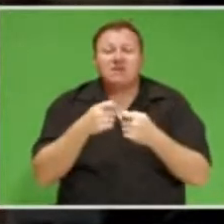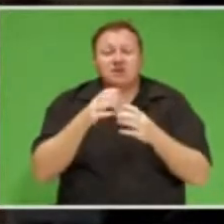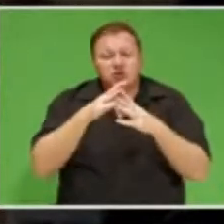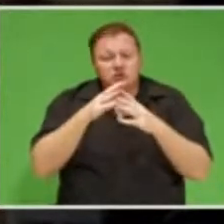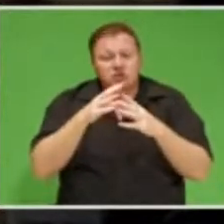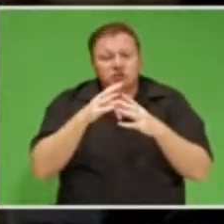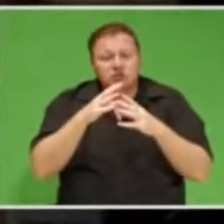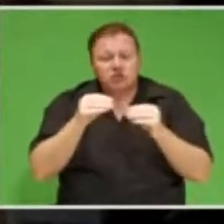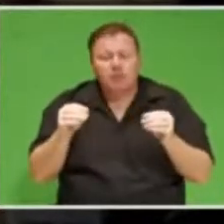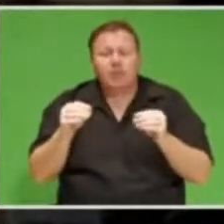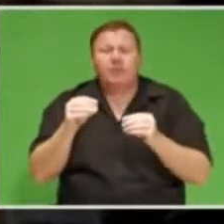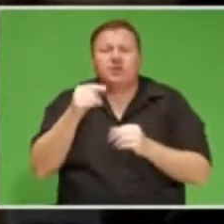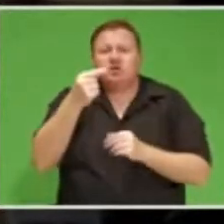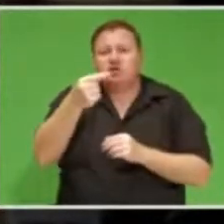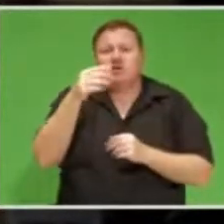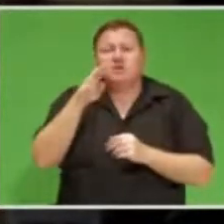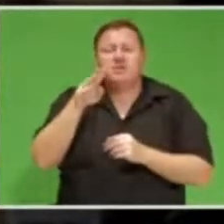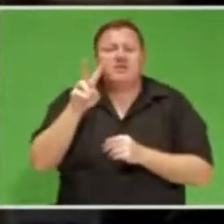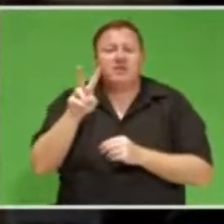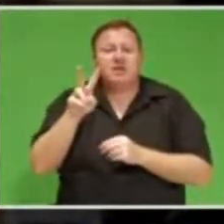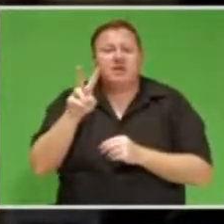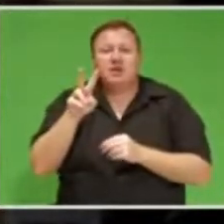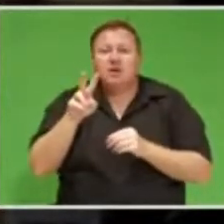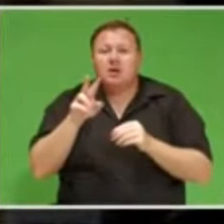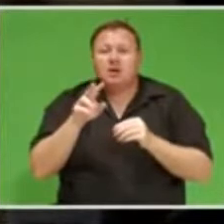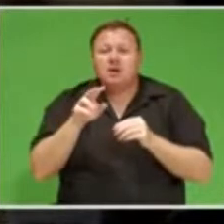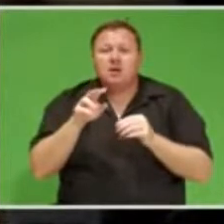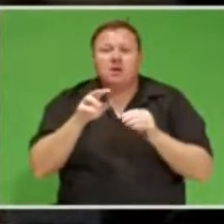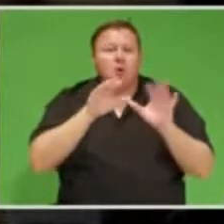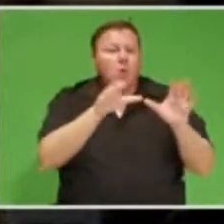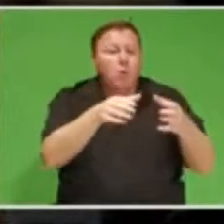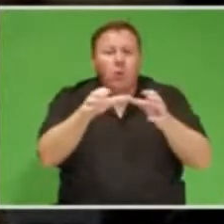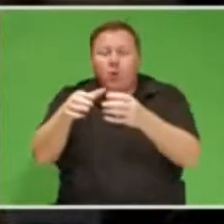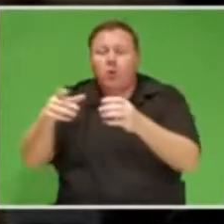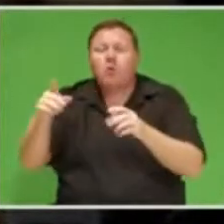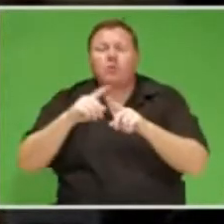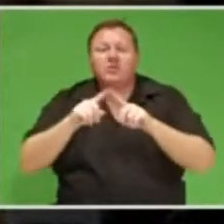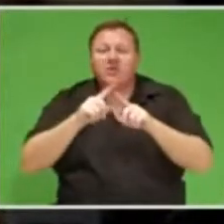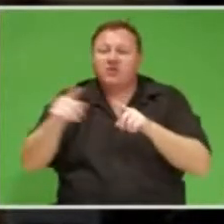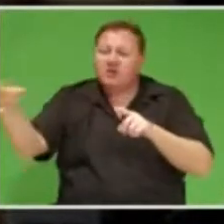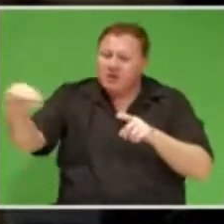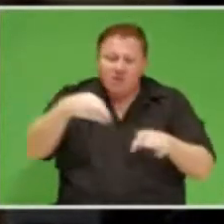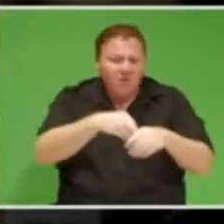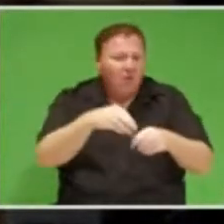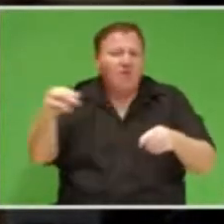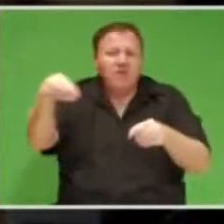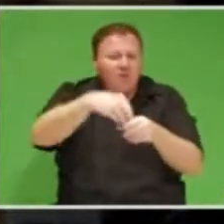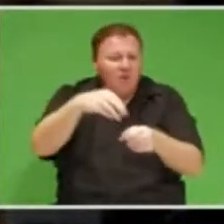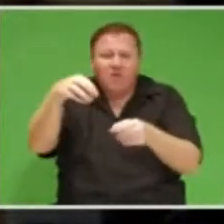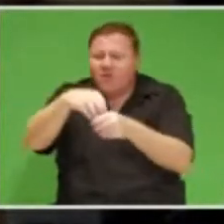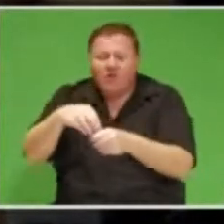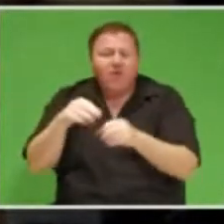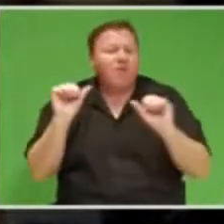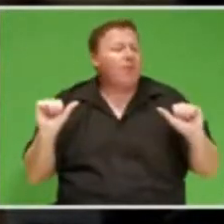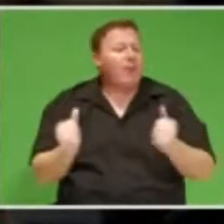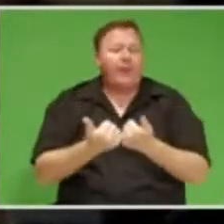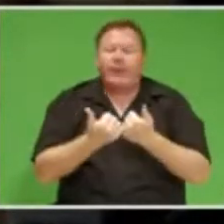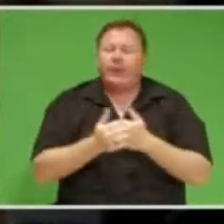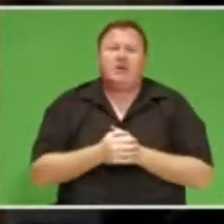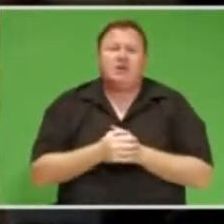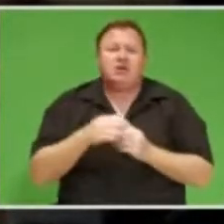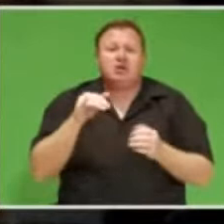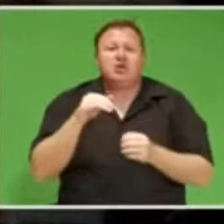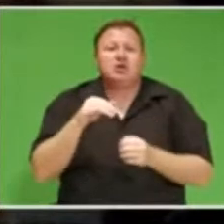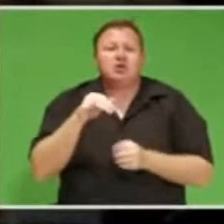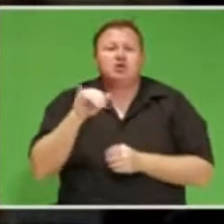social partners have rallied around the National Strategic Plan. In January last year, I